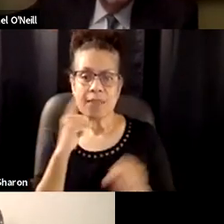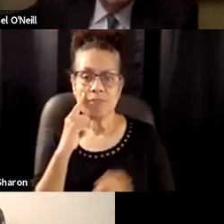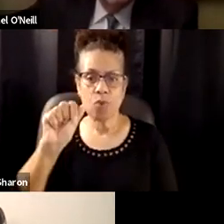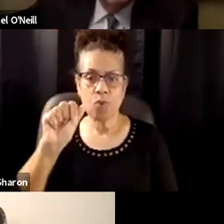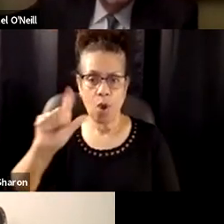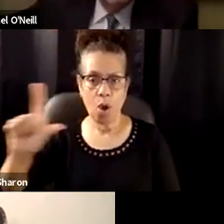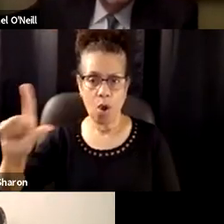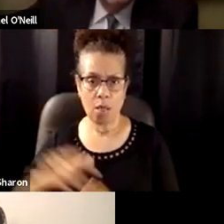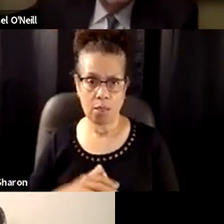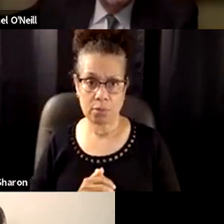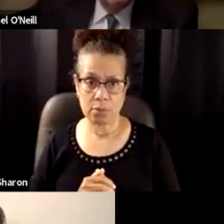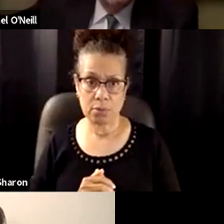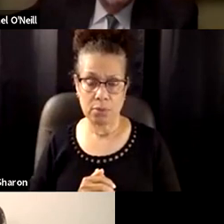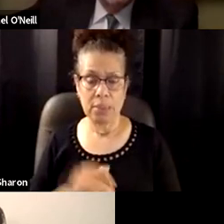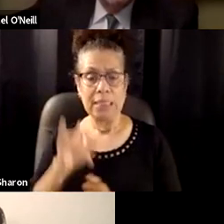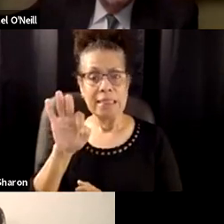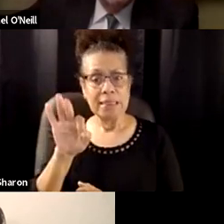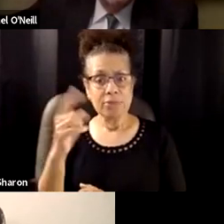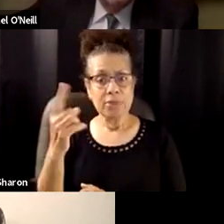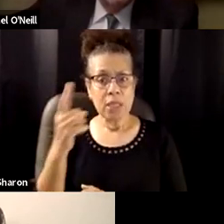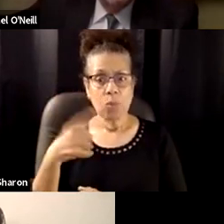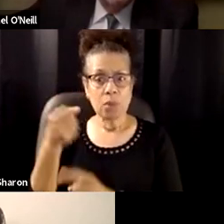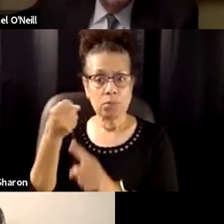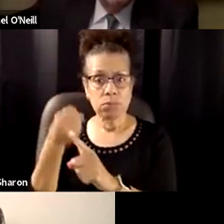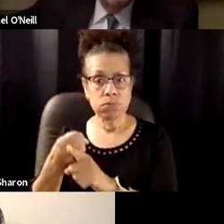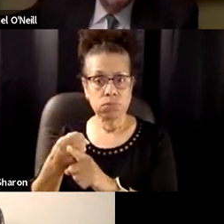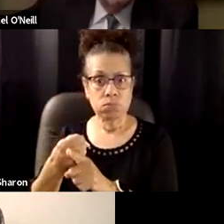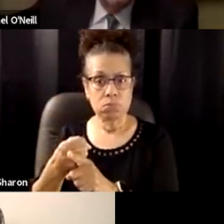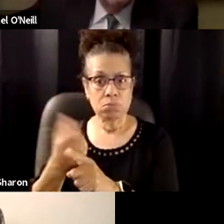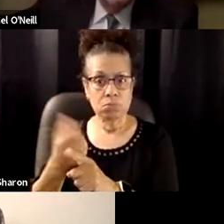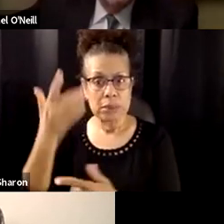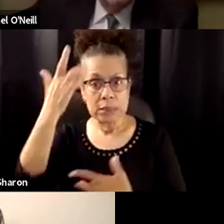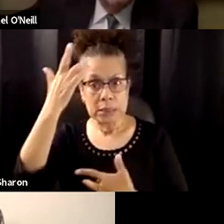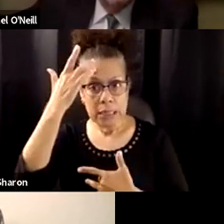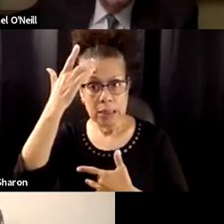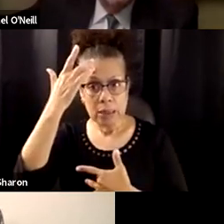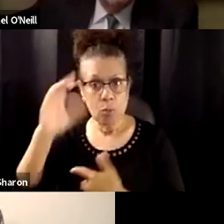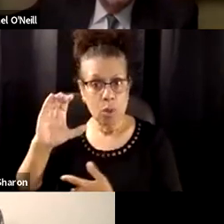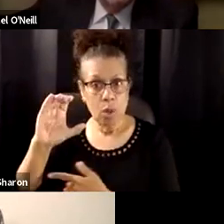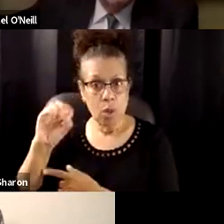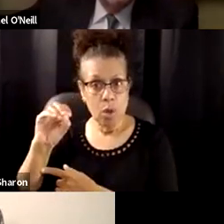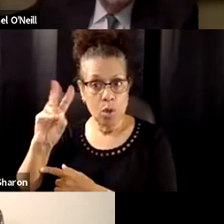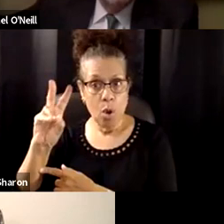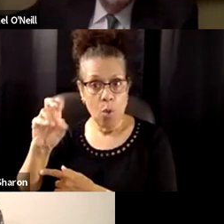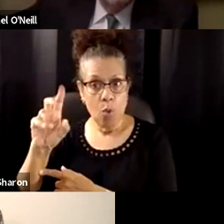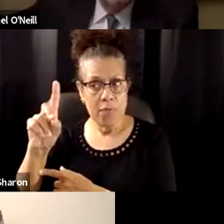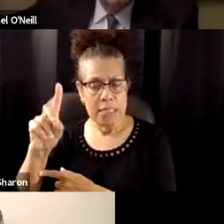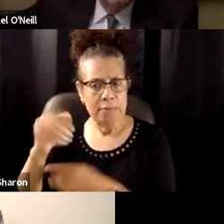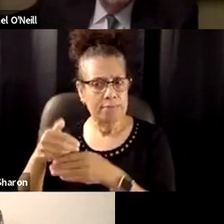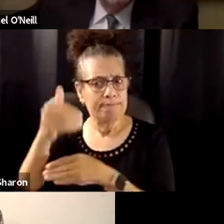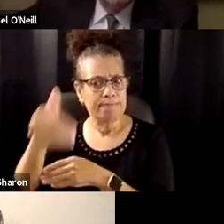especially if there is someone that is that has called it what is the protocol